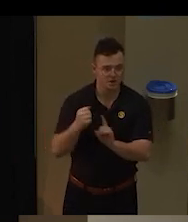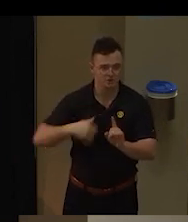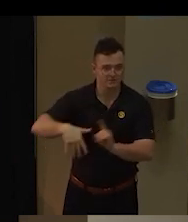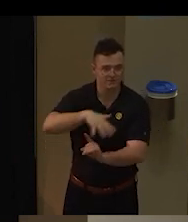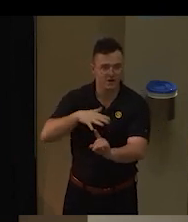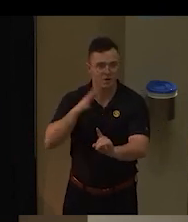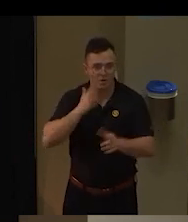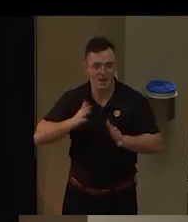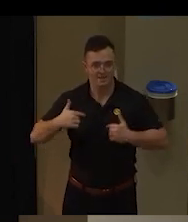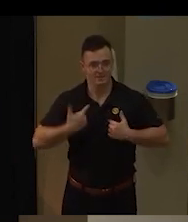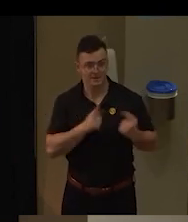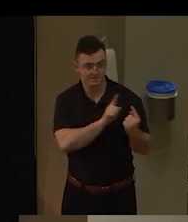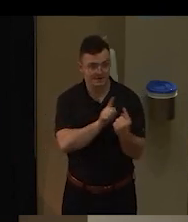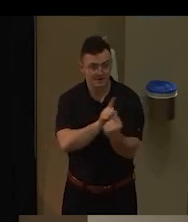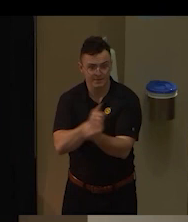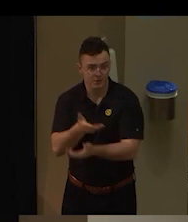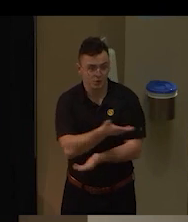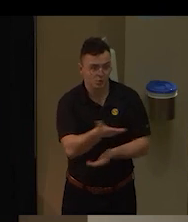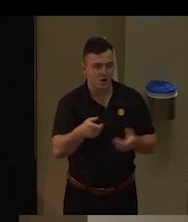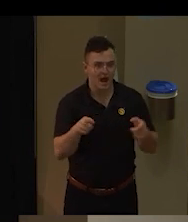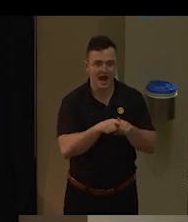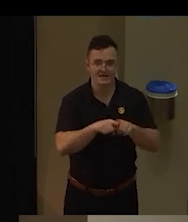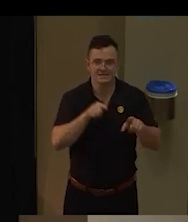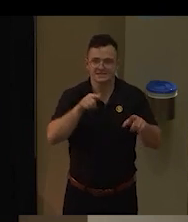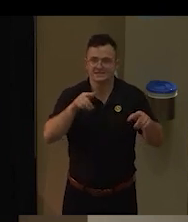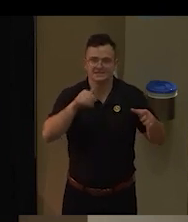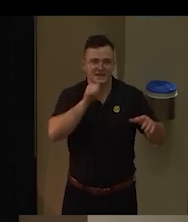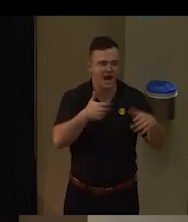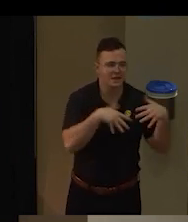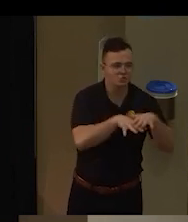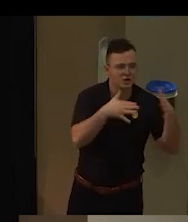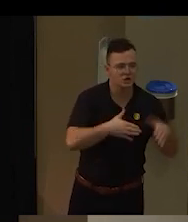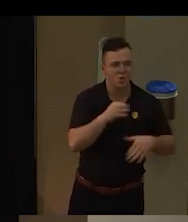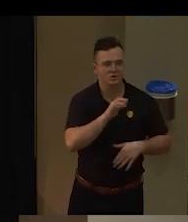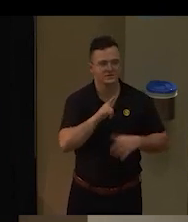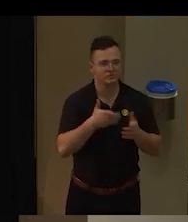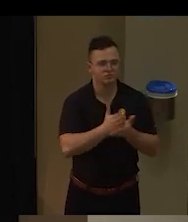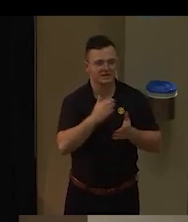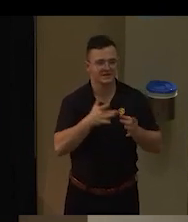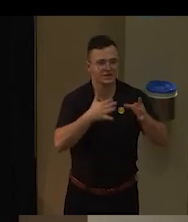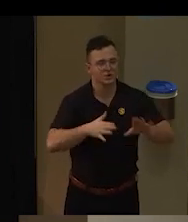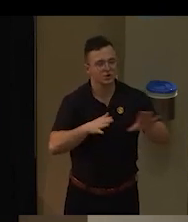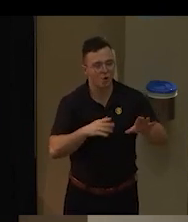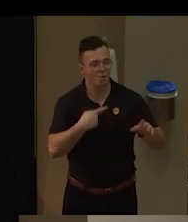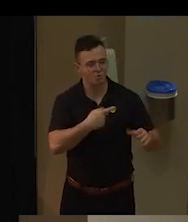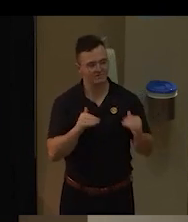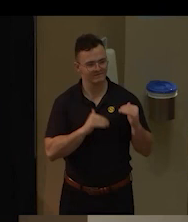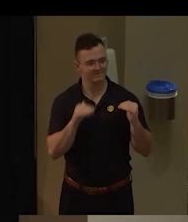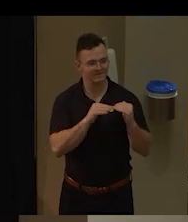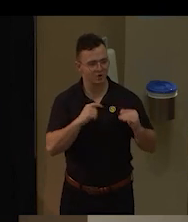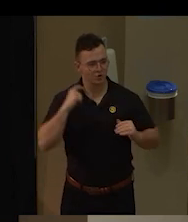not as an integrationist or civil rights leader, but as a fellow clergyman and a Christian